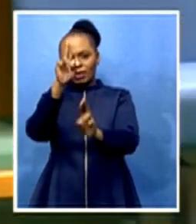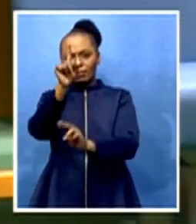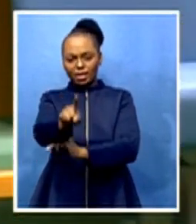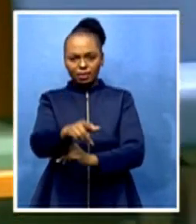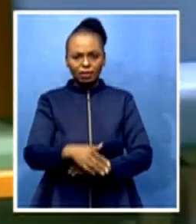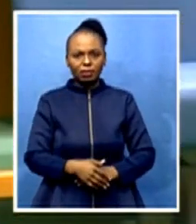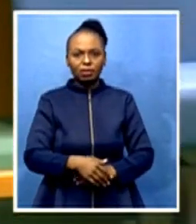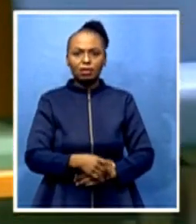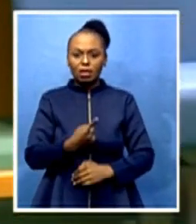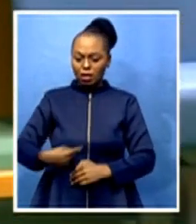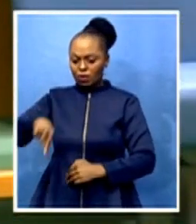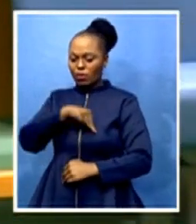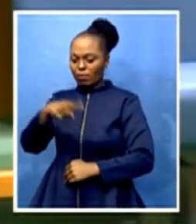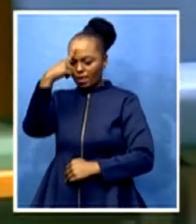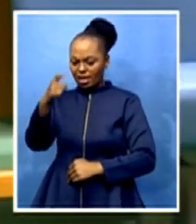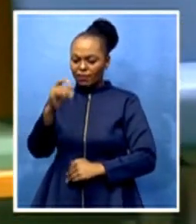Myanmar